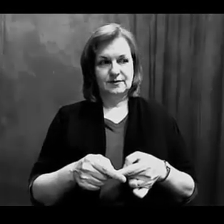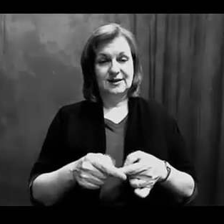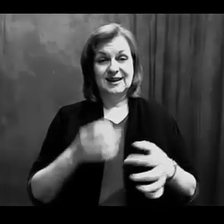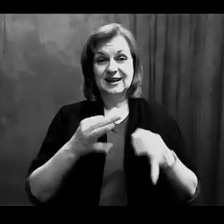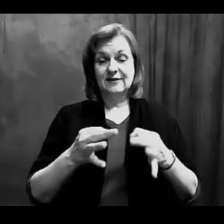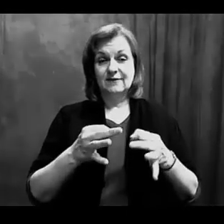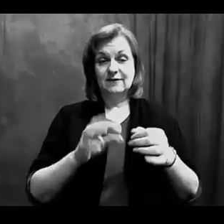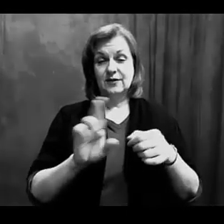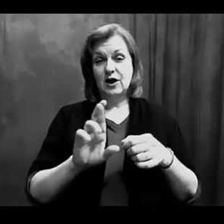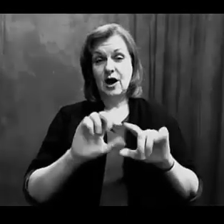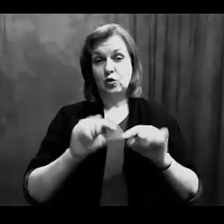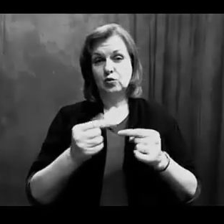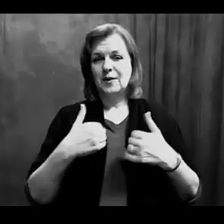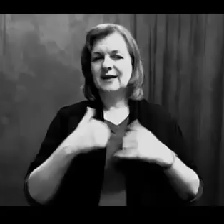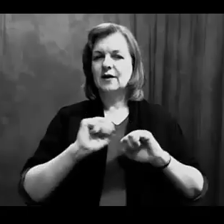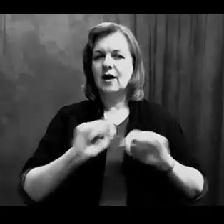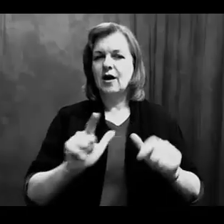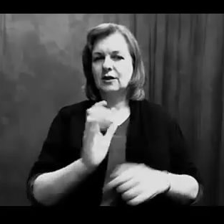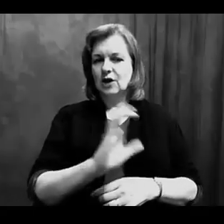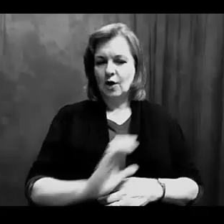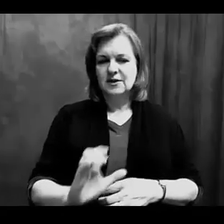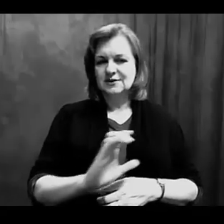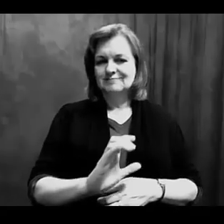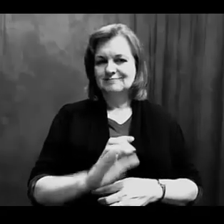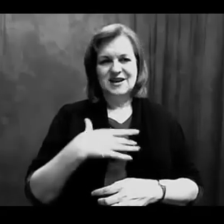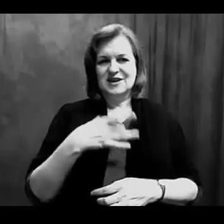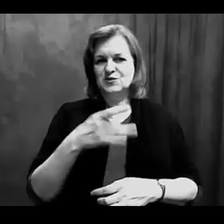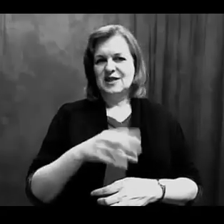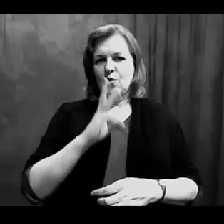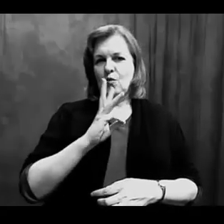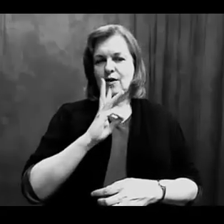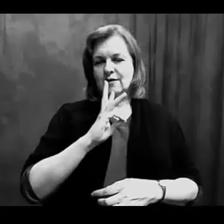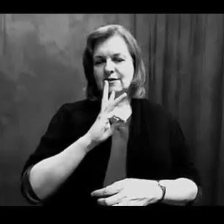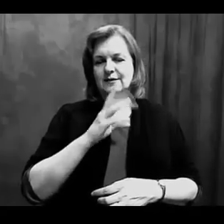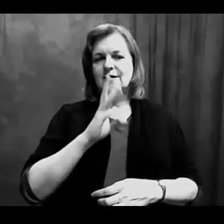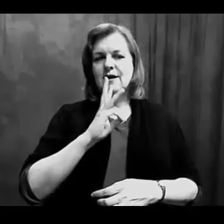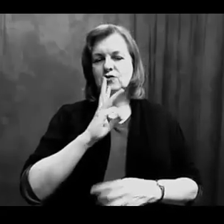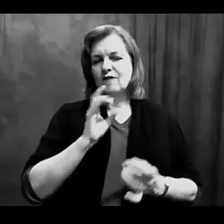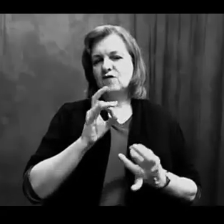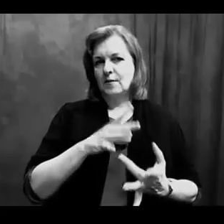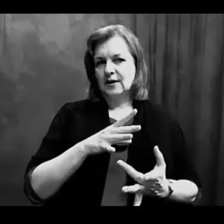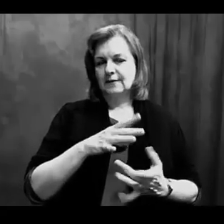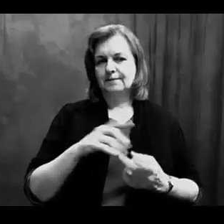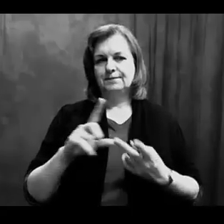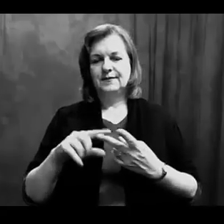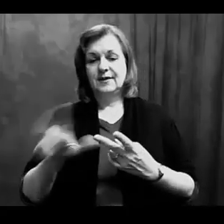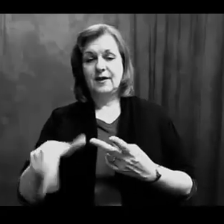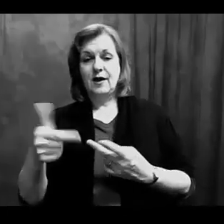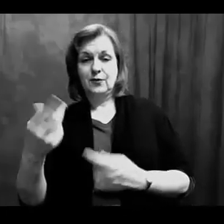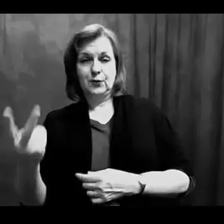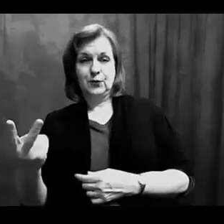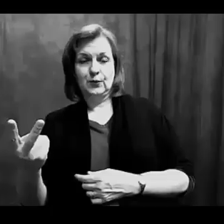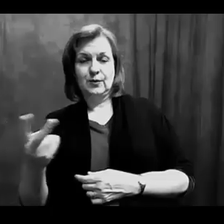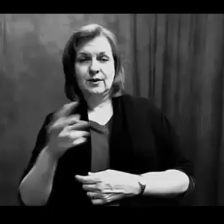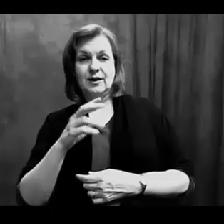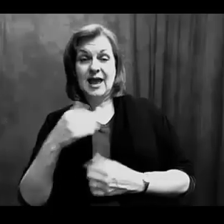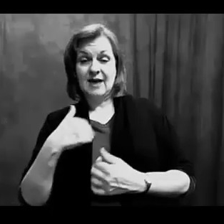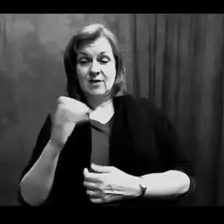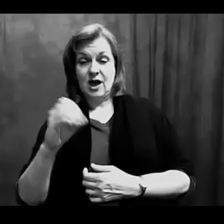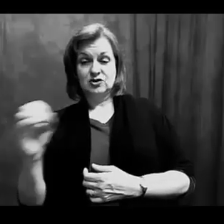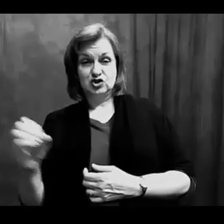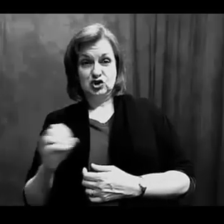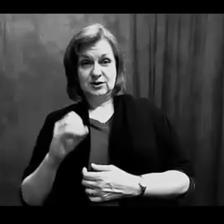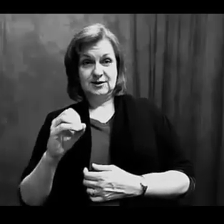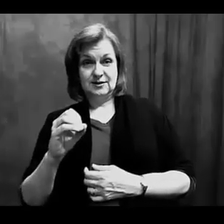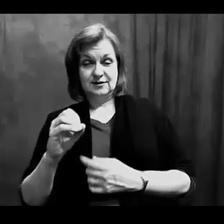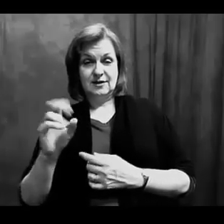And in this case, all carbons, hydrophobic. It's not going to interact with that water at all. But then we've got oxygens